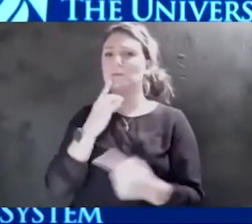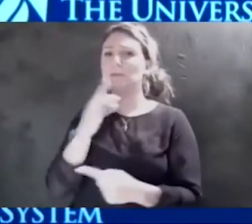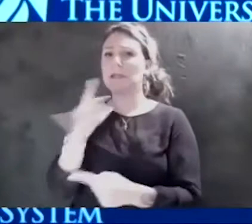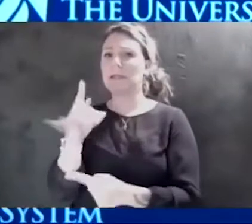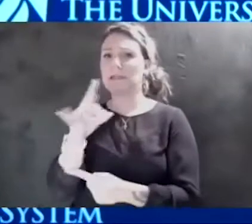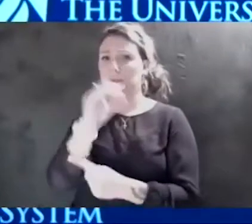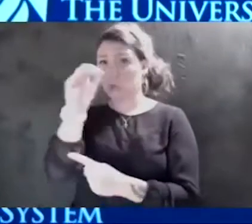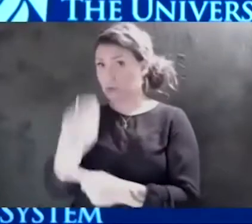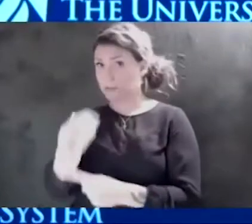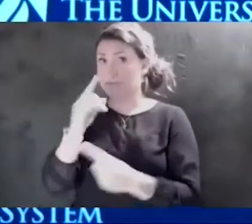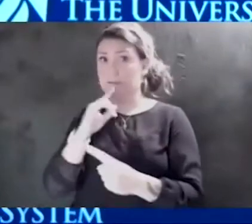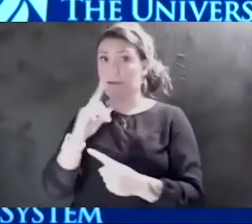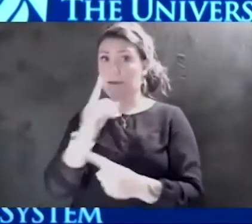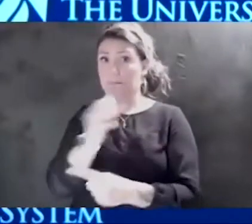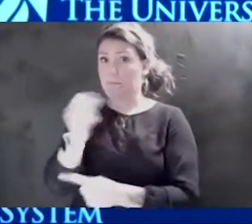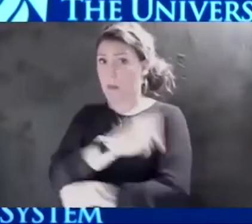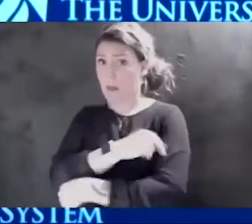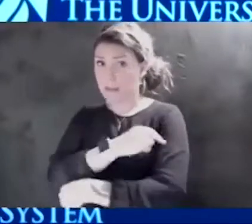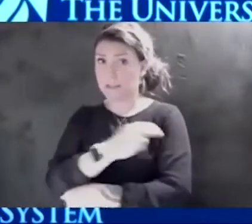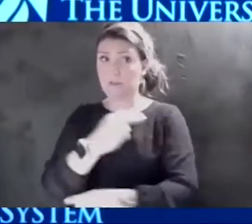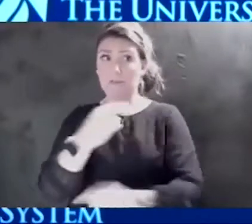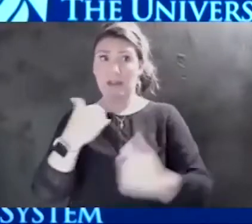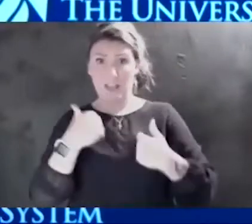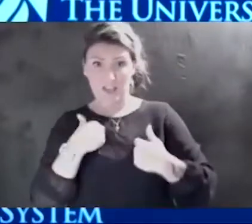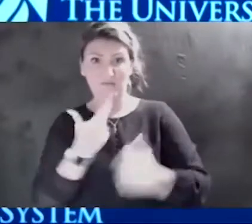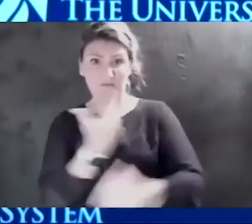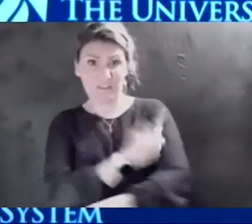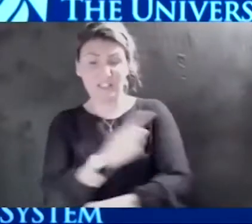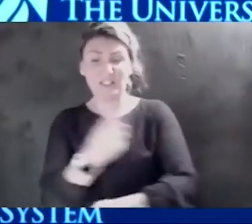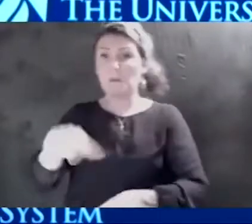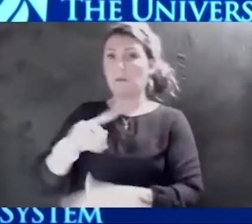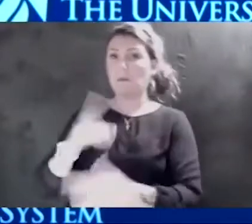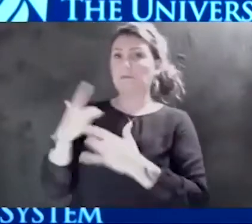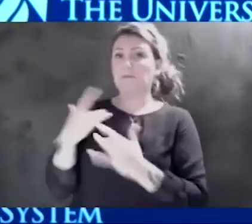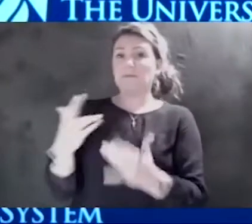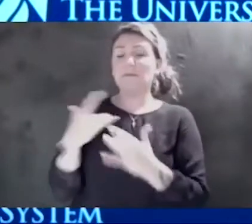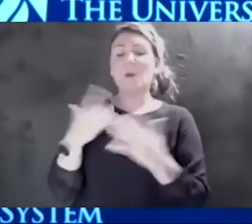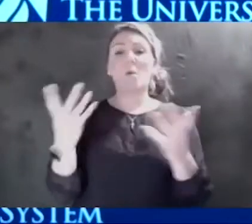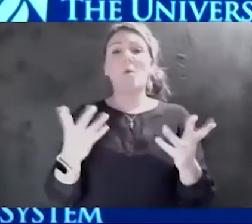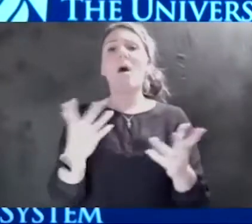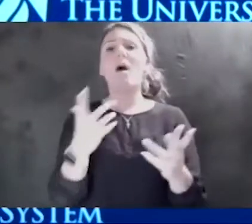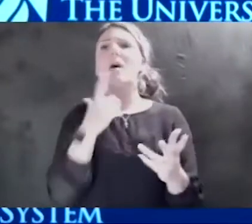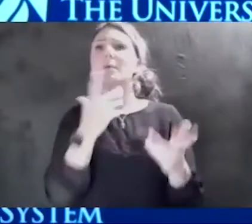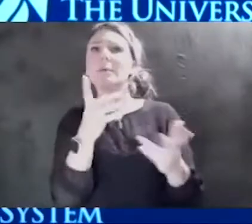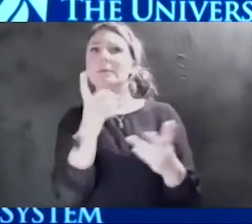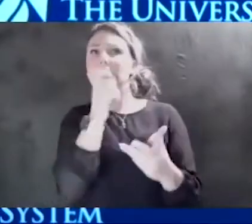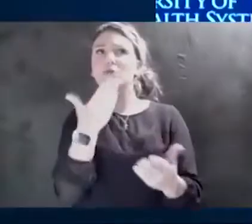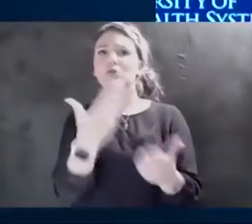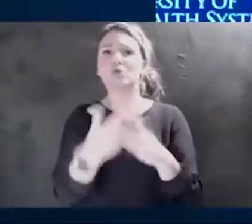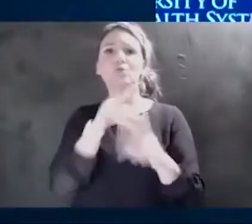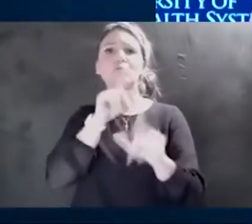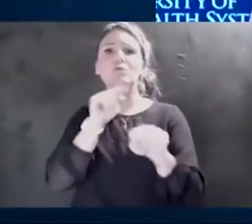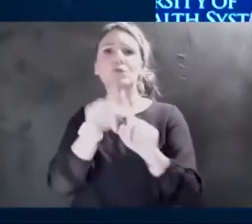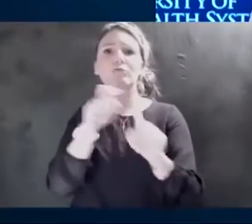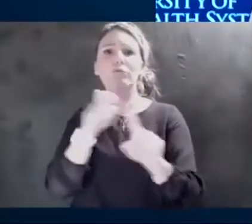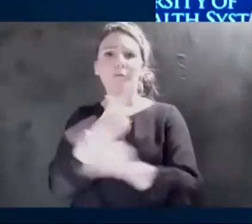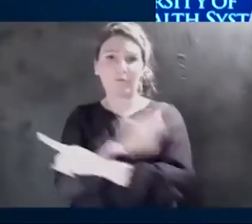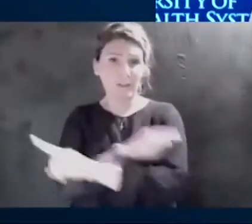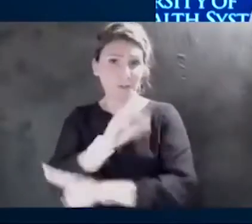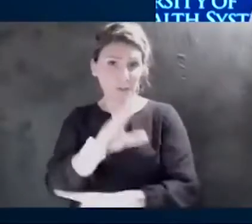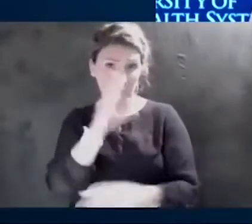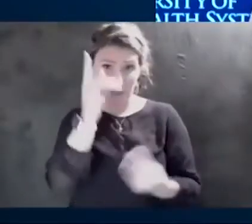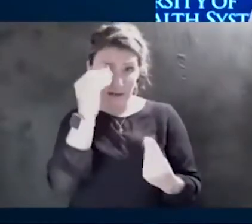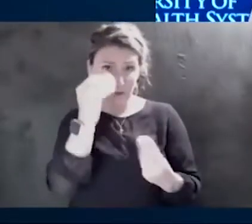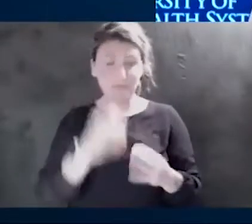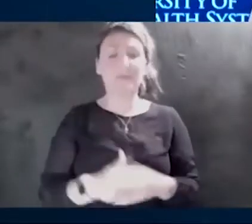vaccinated. We think that it tends to be those, though, who may not be having as good a response to the vaccine. Thoughts? You know, I think,